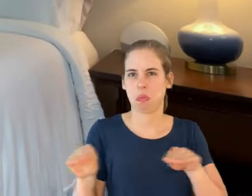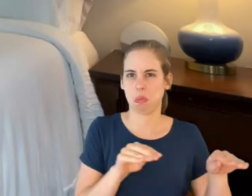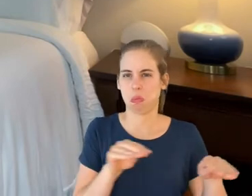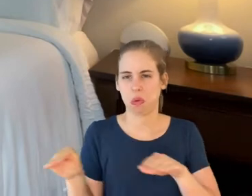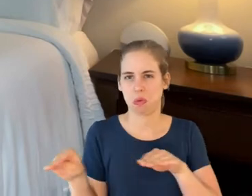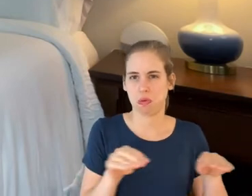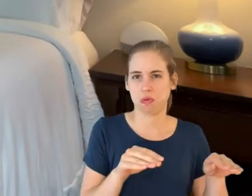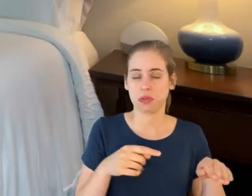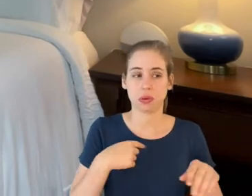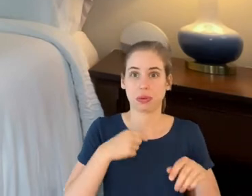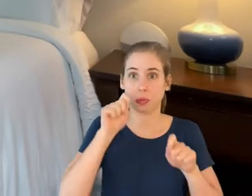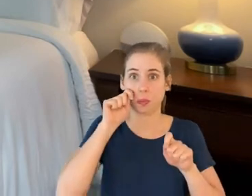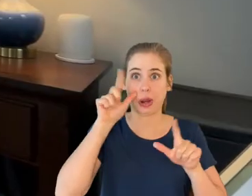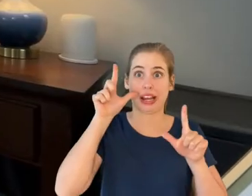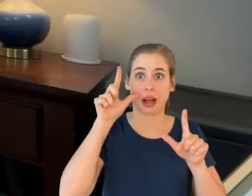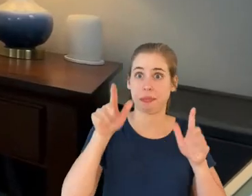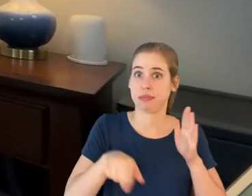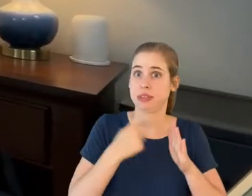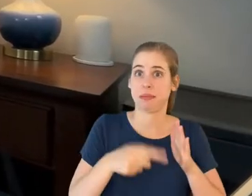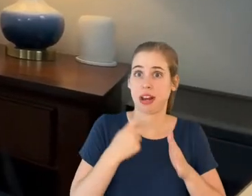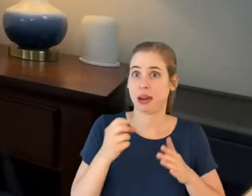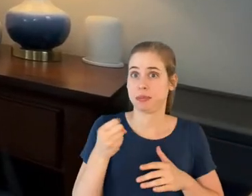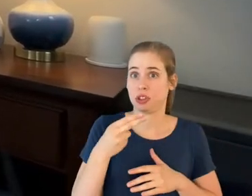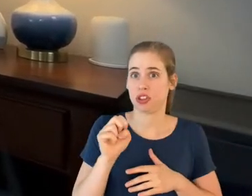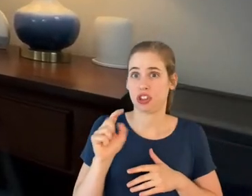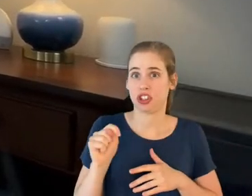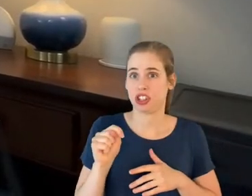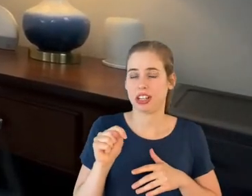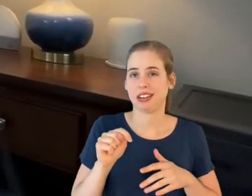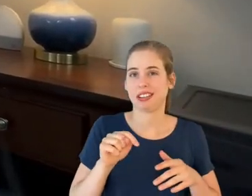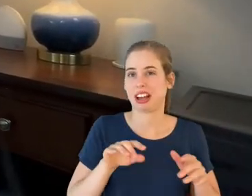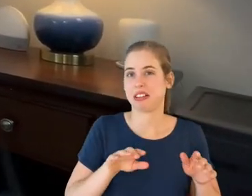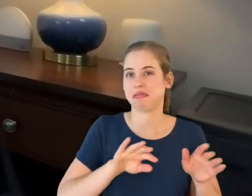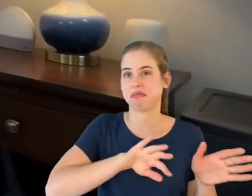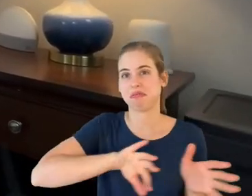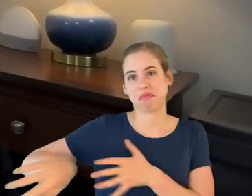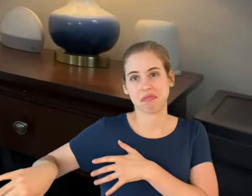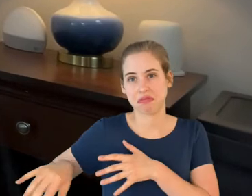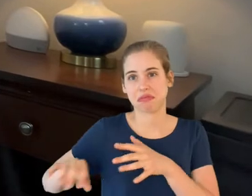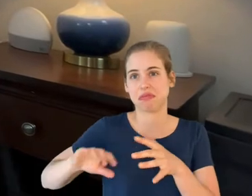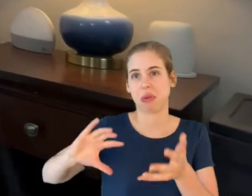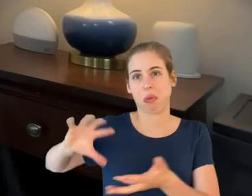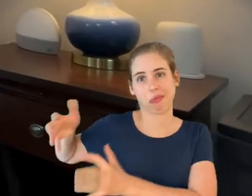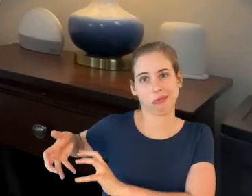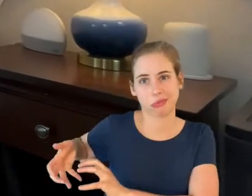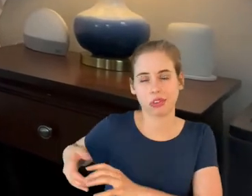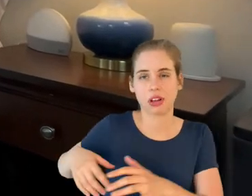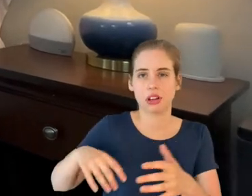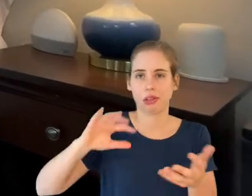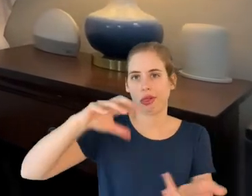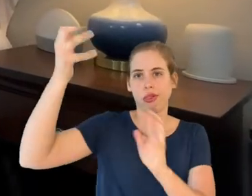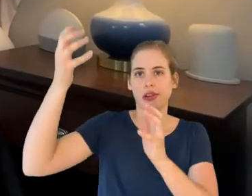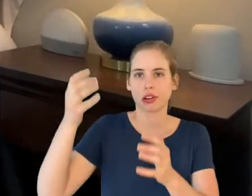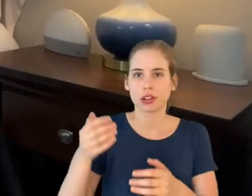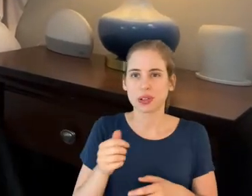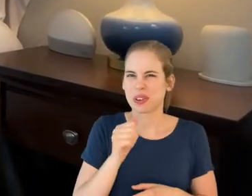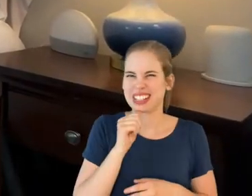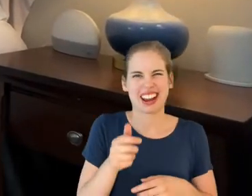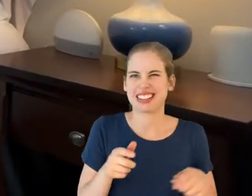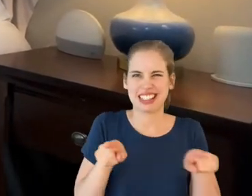have found that when I was waking up, like sometimes it would be like kind of pushed off or moved in a